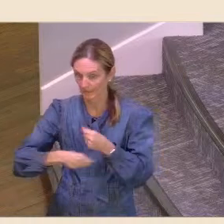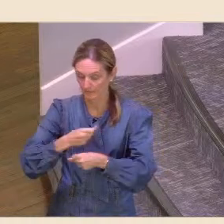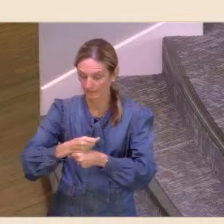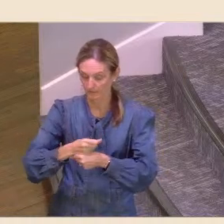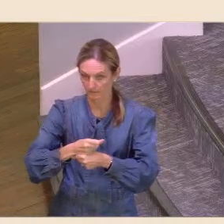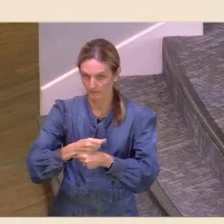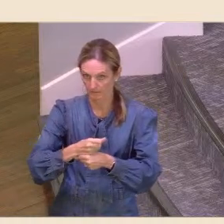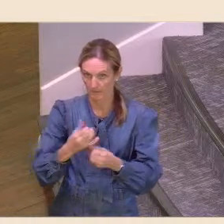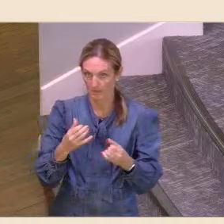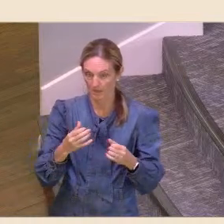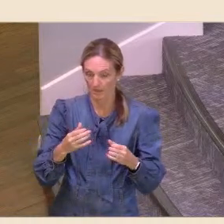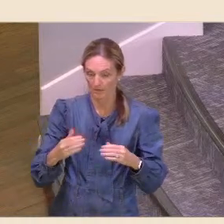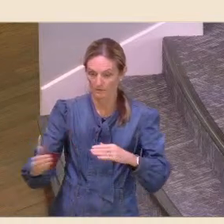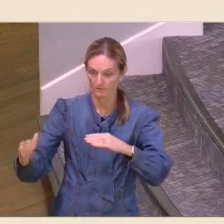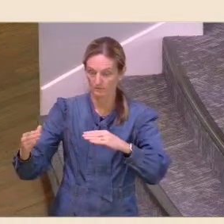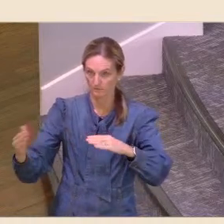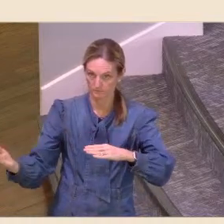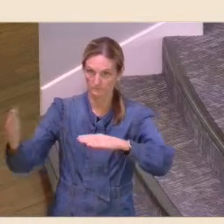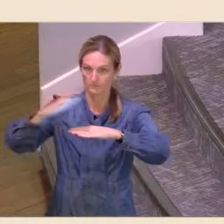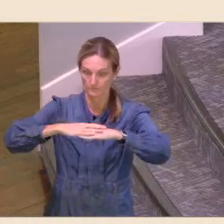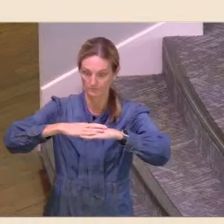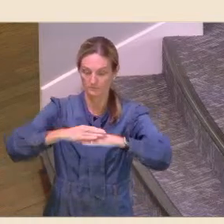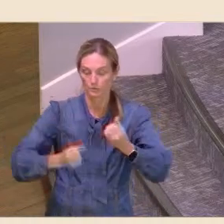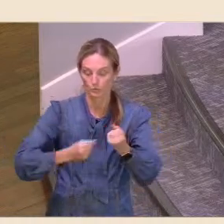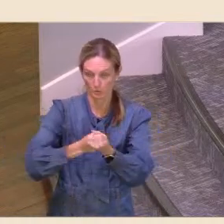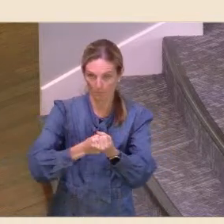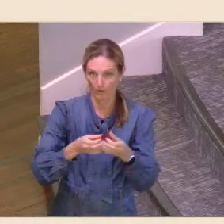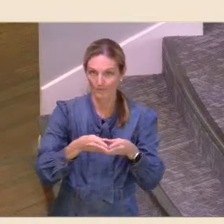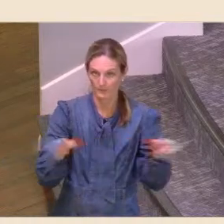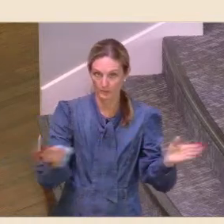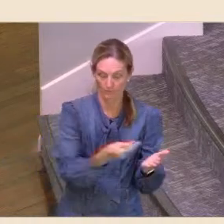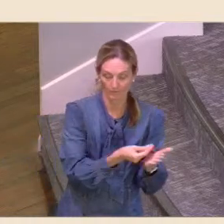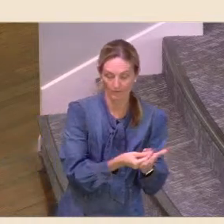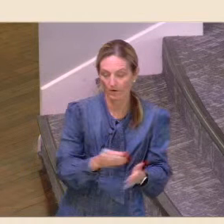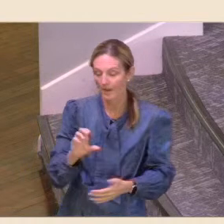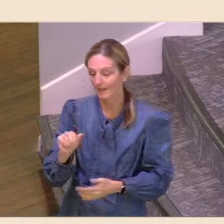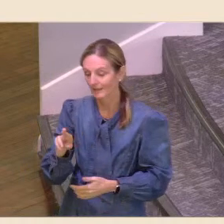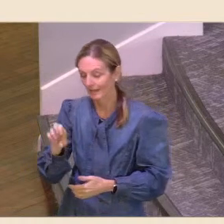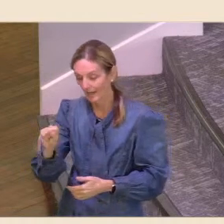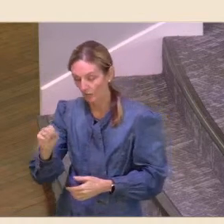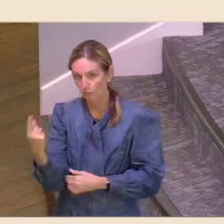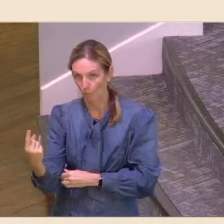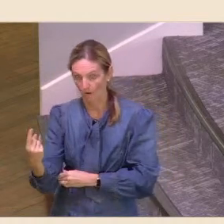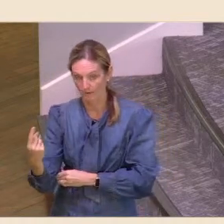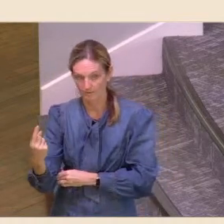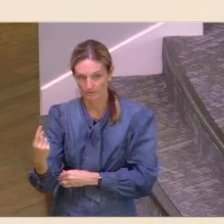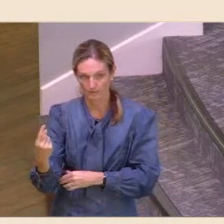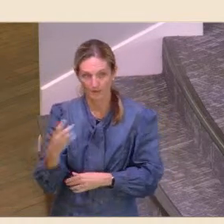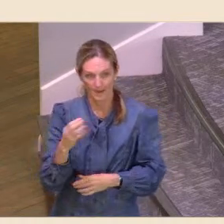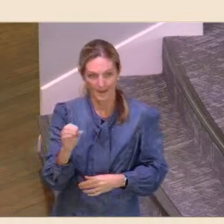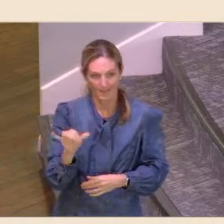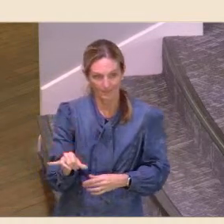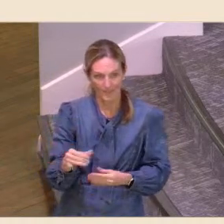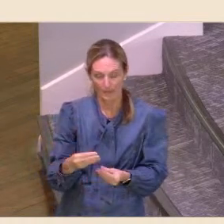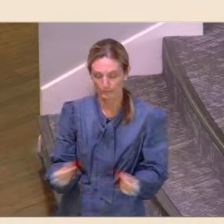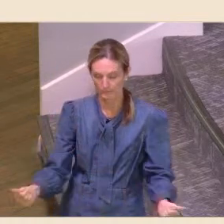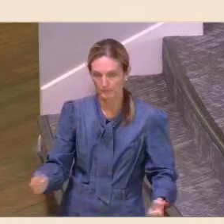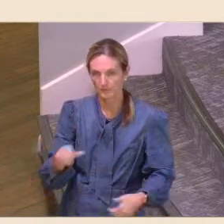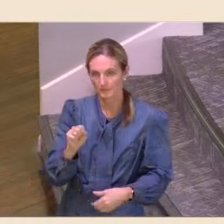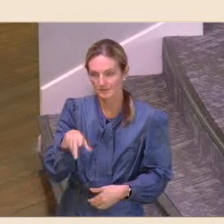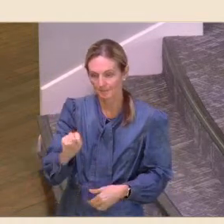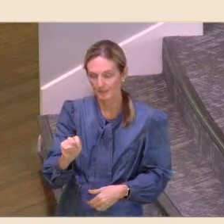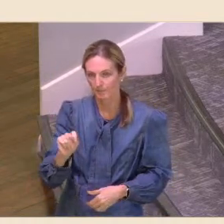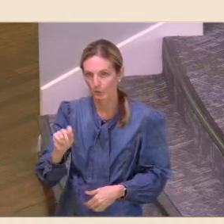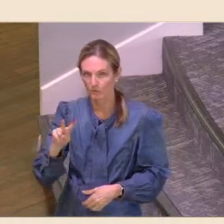On top of that, to support the general fund, we've got CARES 1, and that's going away in September of